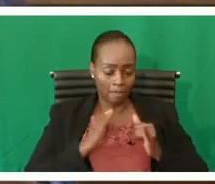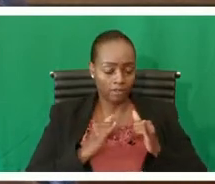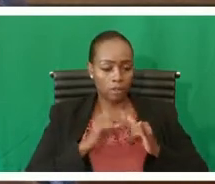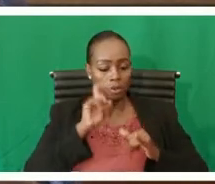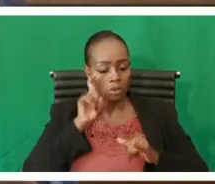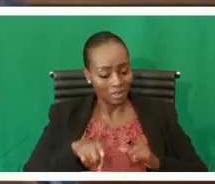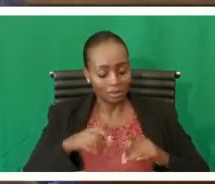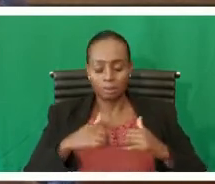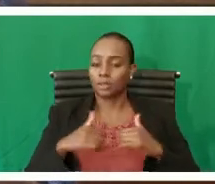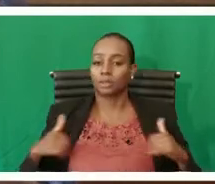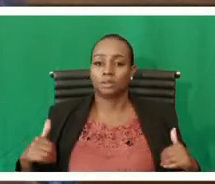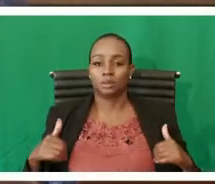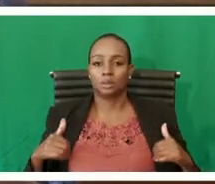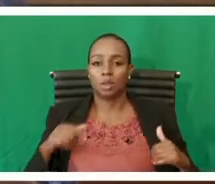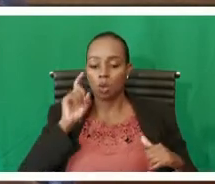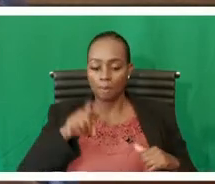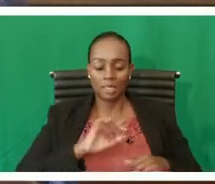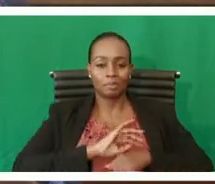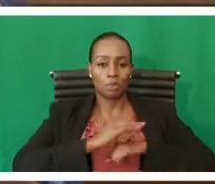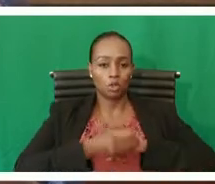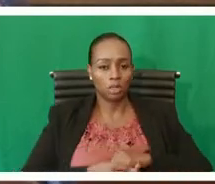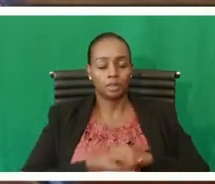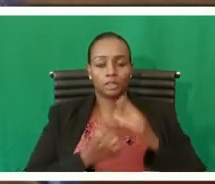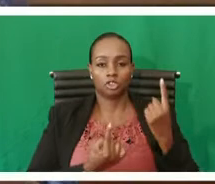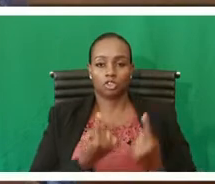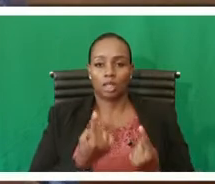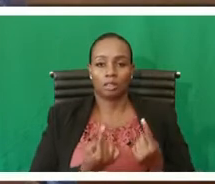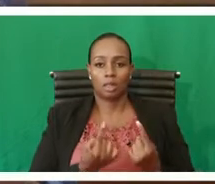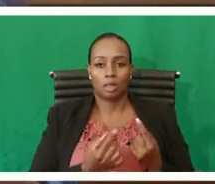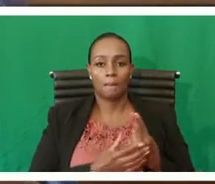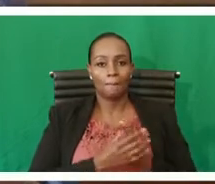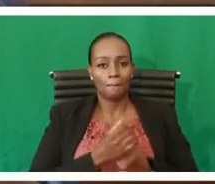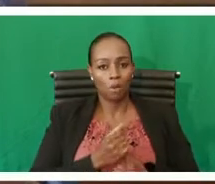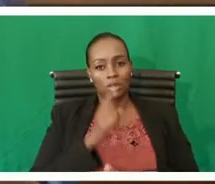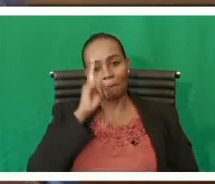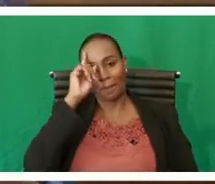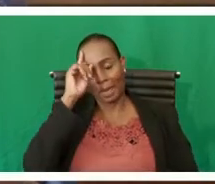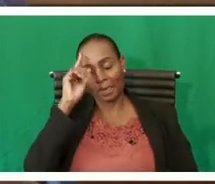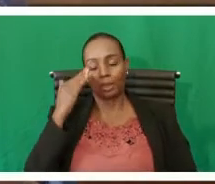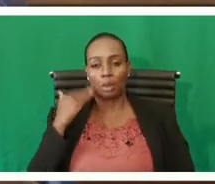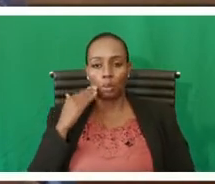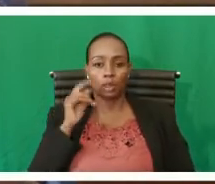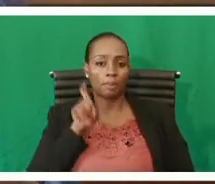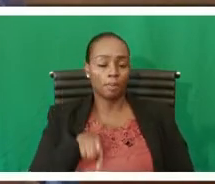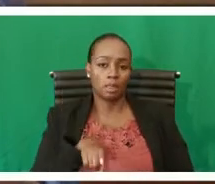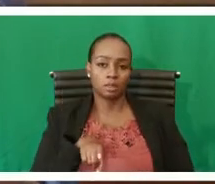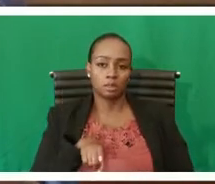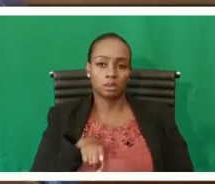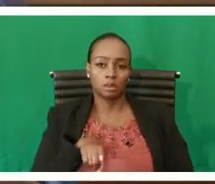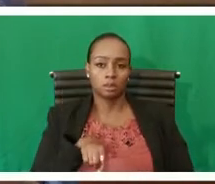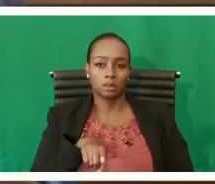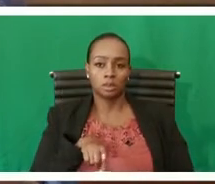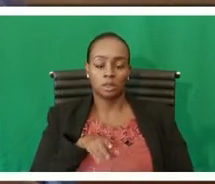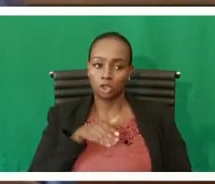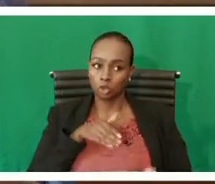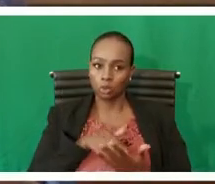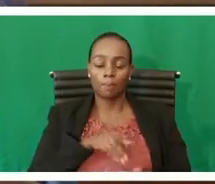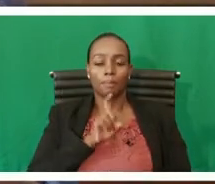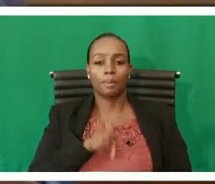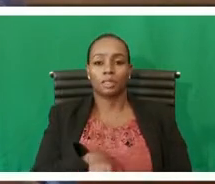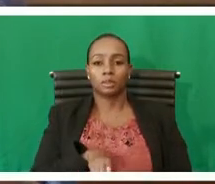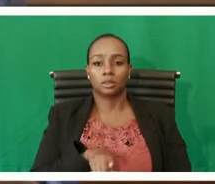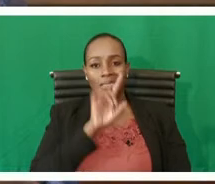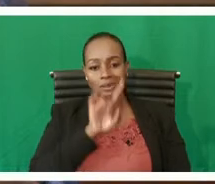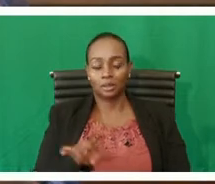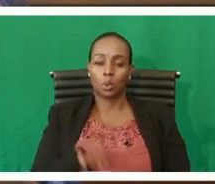it. We must protect each other, both black and white. We must stop this thing. It is not